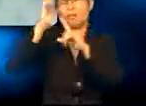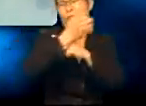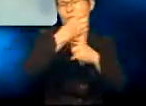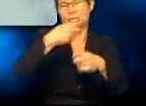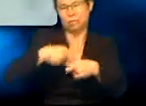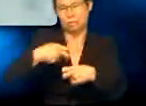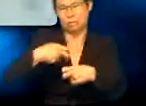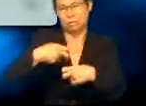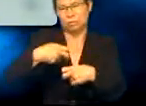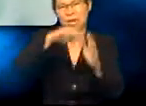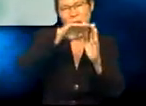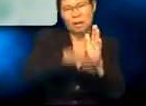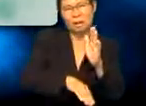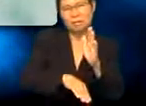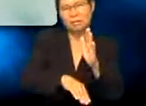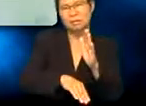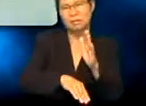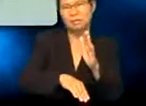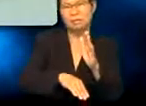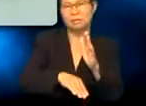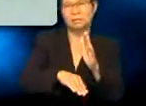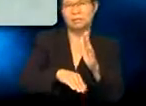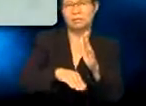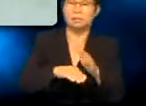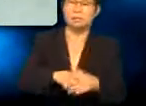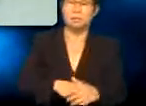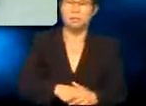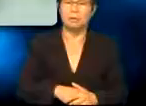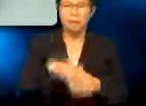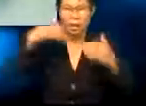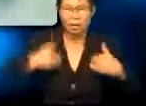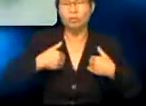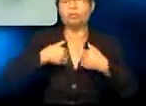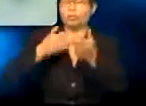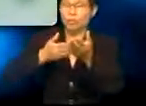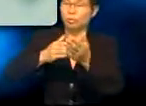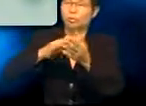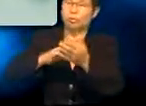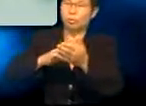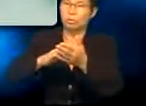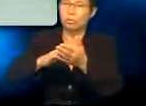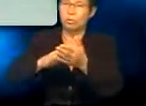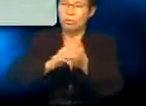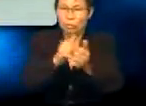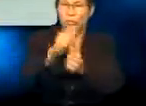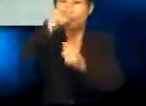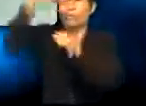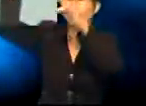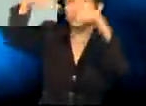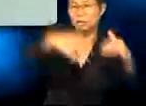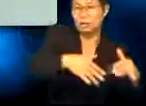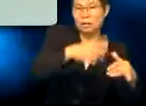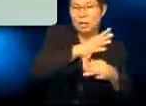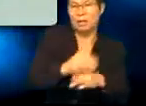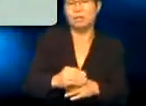The lack of dispersal makes the new plants grow close together and have to compete for sunlight